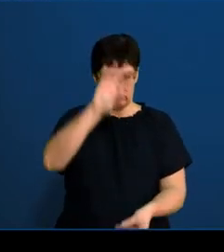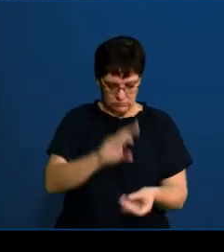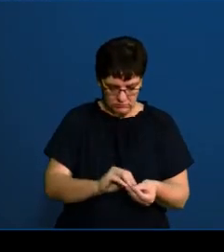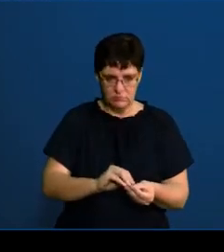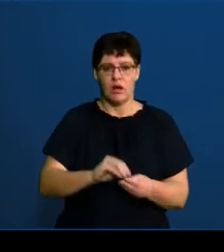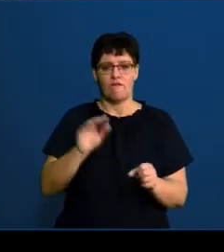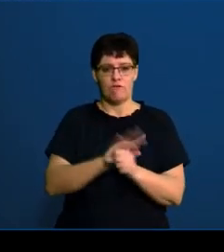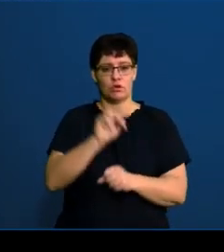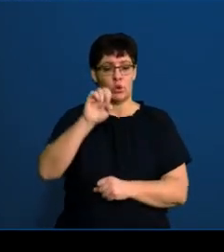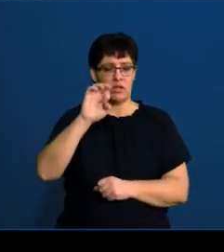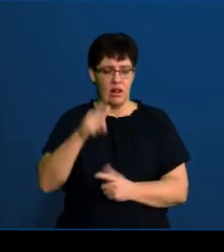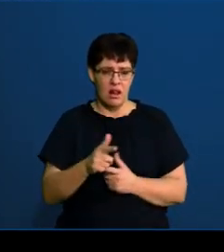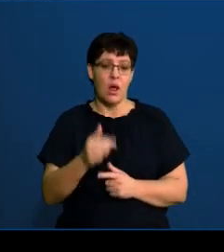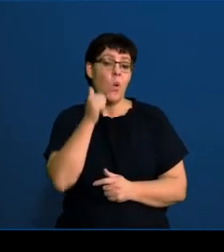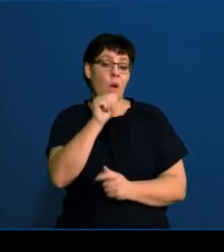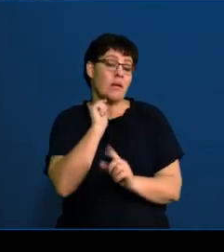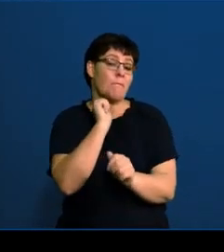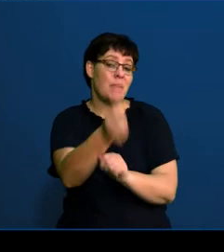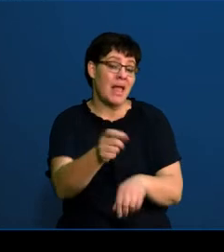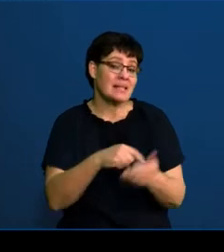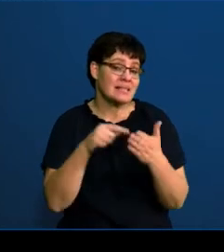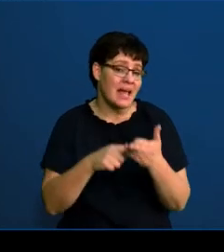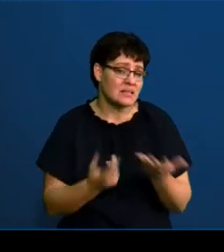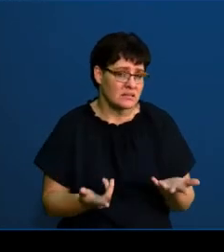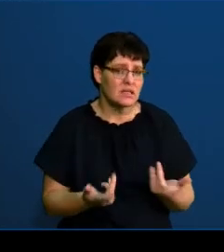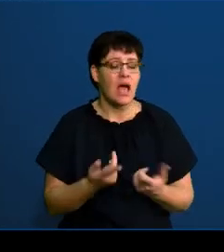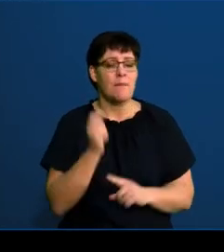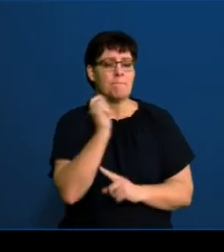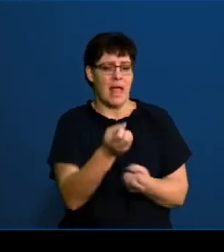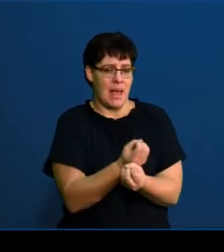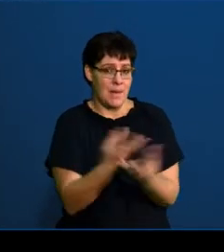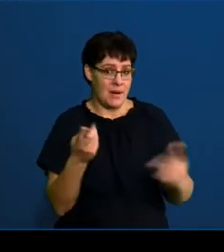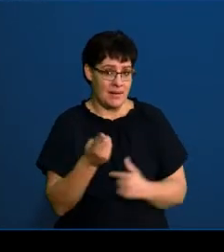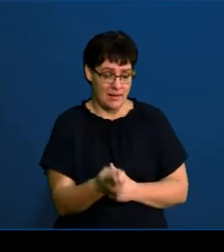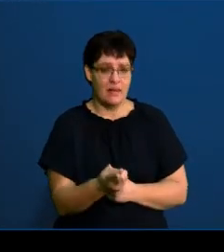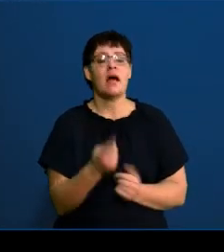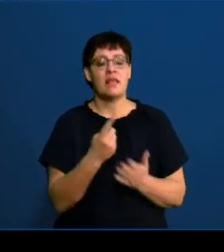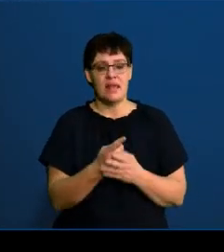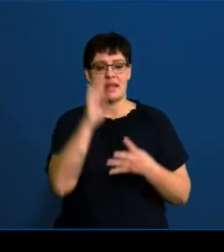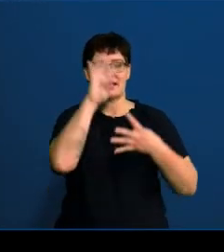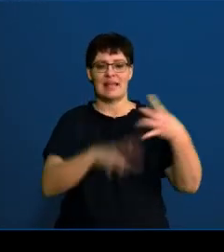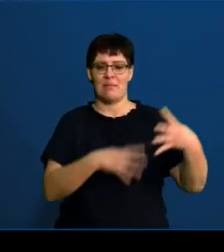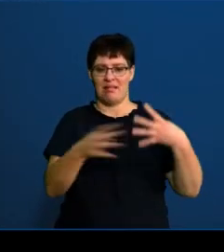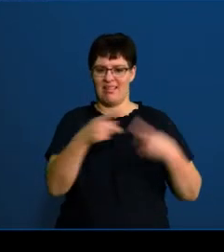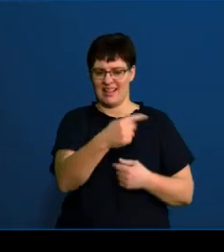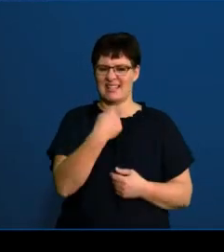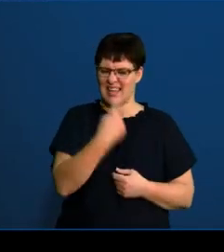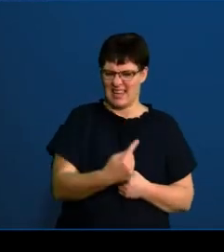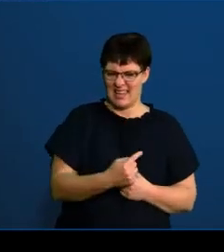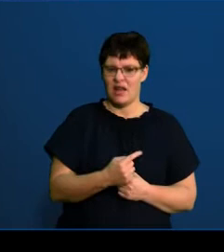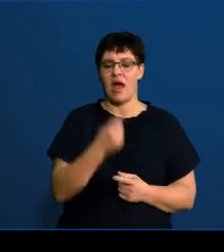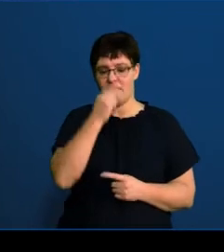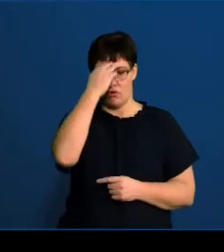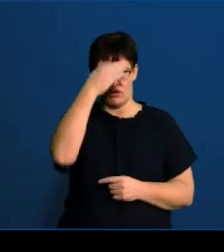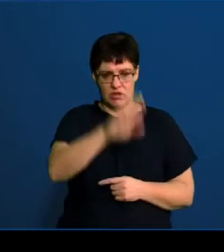due date, the amount that's due, and then these are the tables that they talked about. We've got a